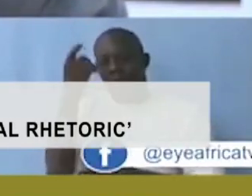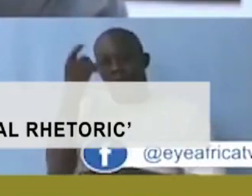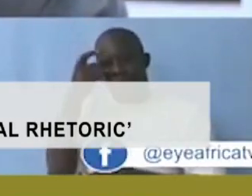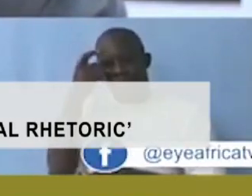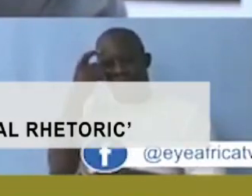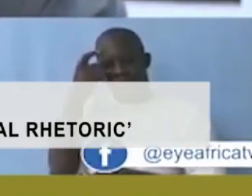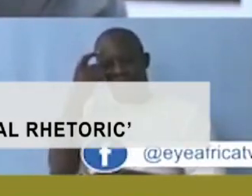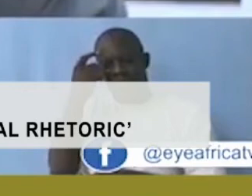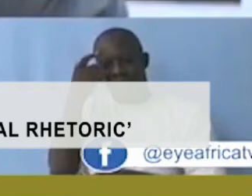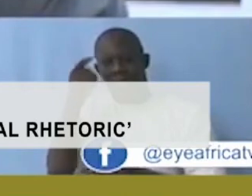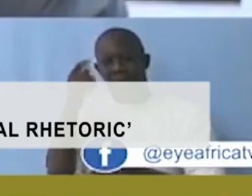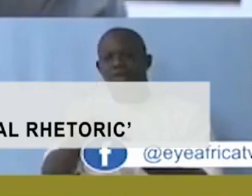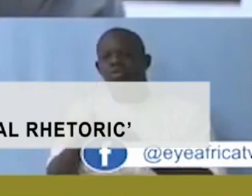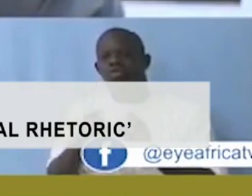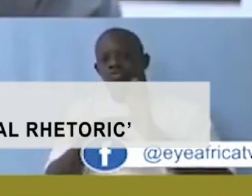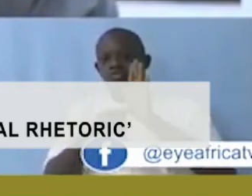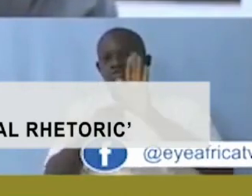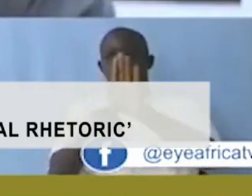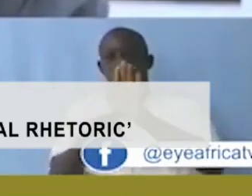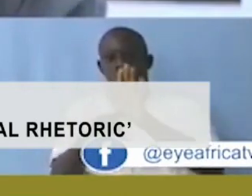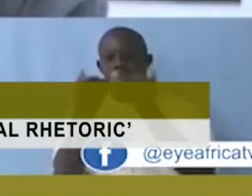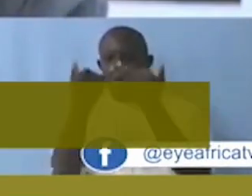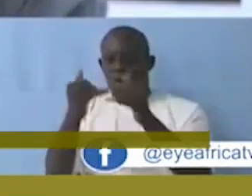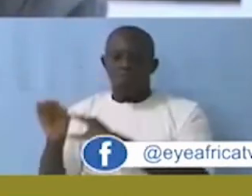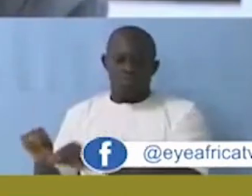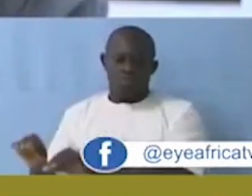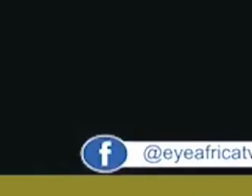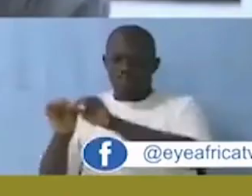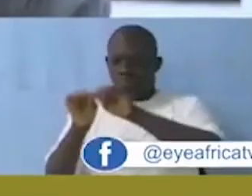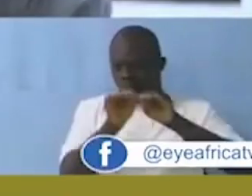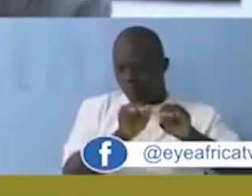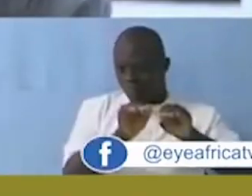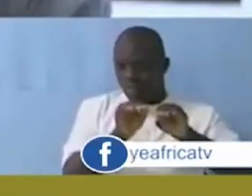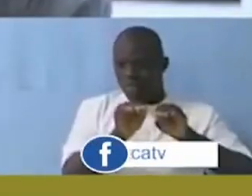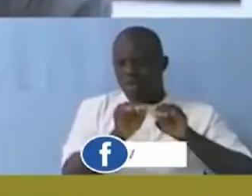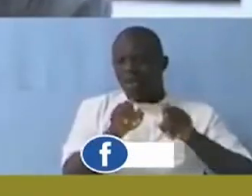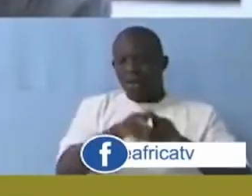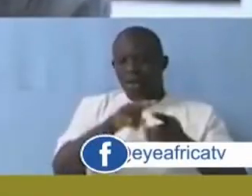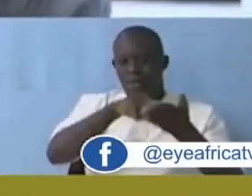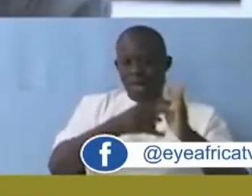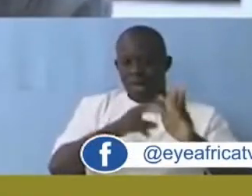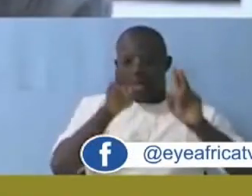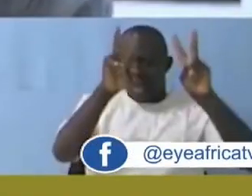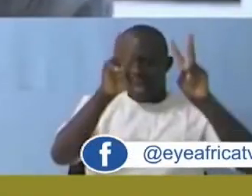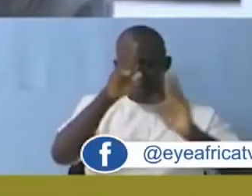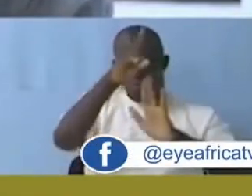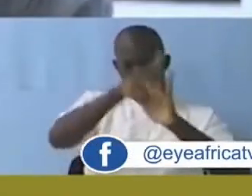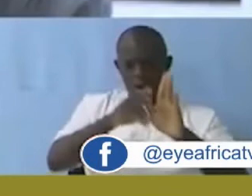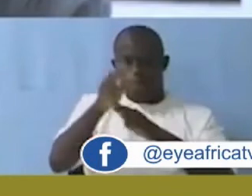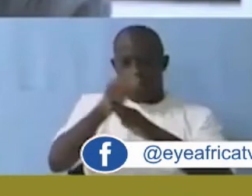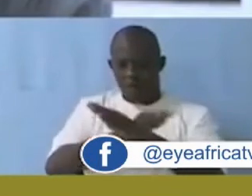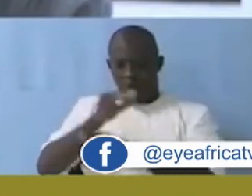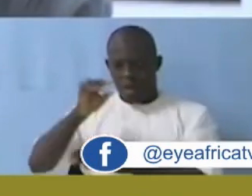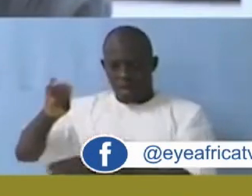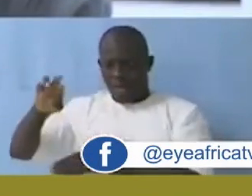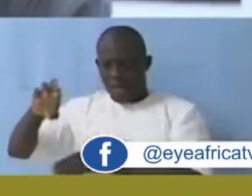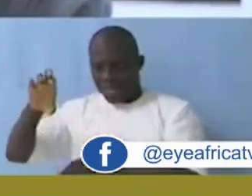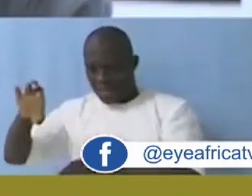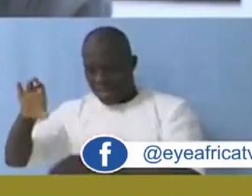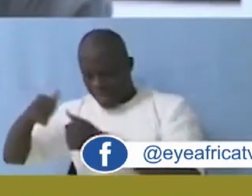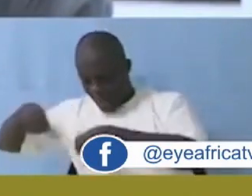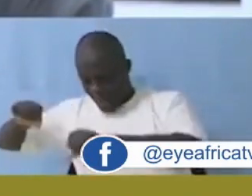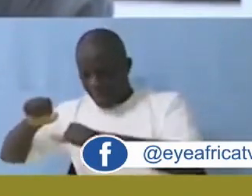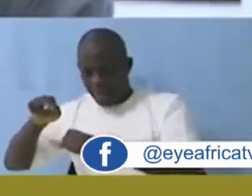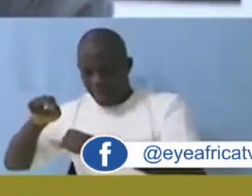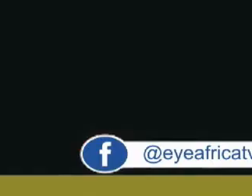came to indicate that they are now moving in program, to the presidential treatment